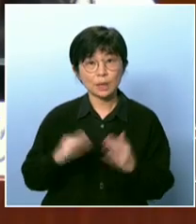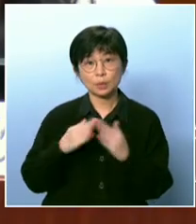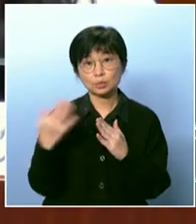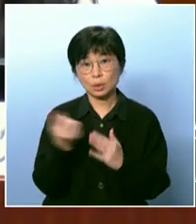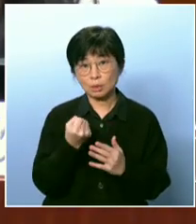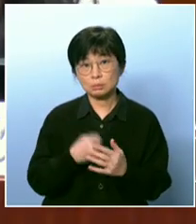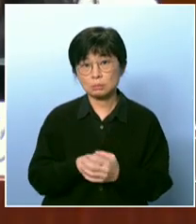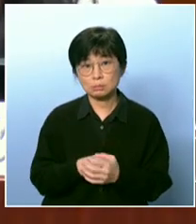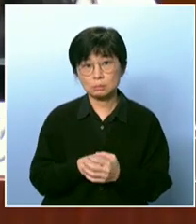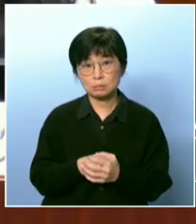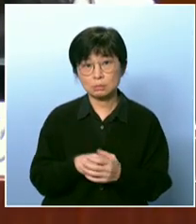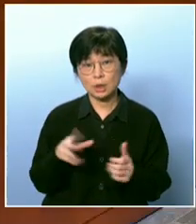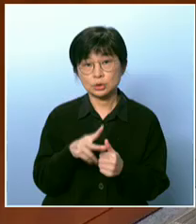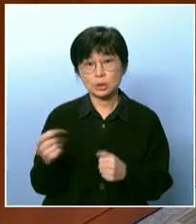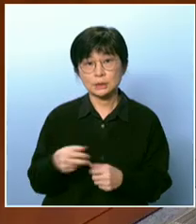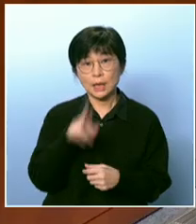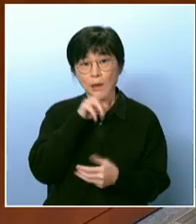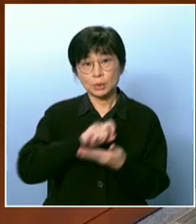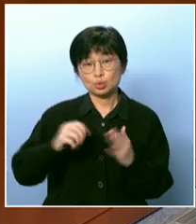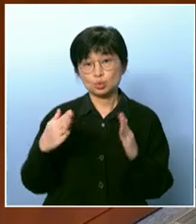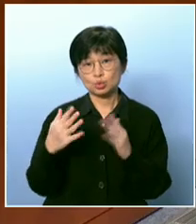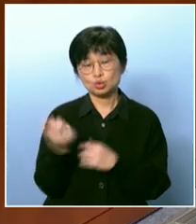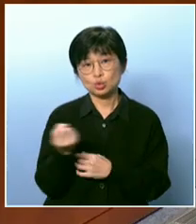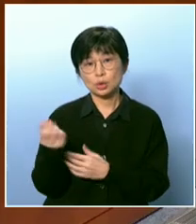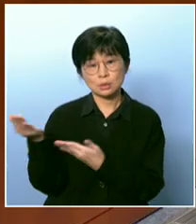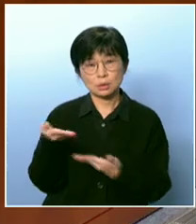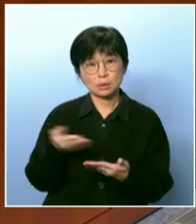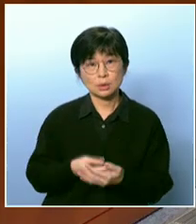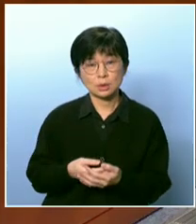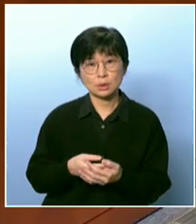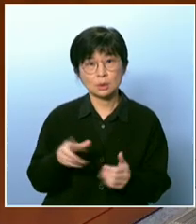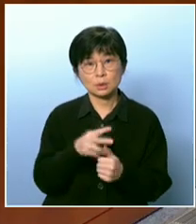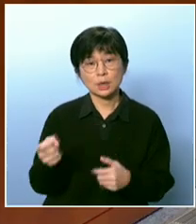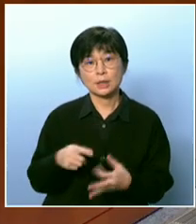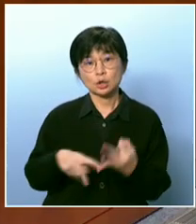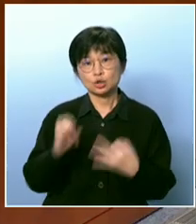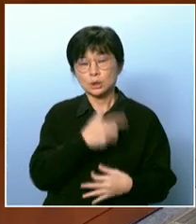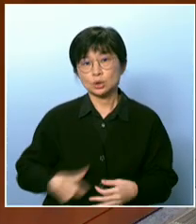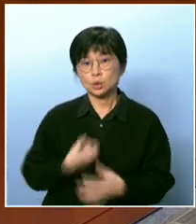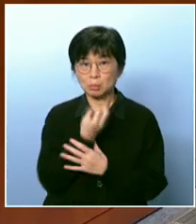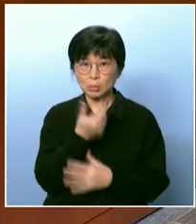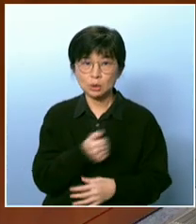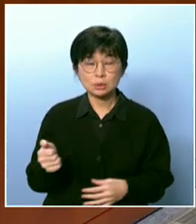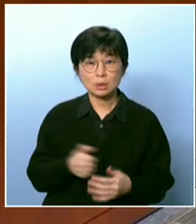to them furniture and equipment that they need, because otherwise we would incur additional costs in